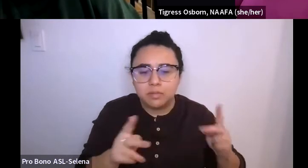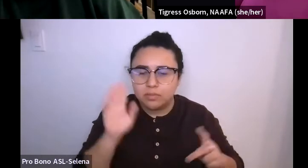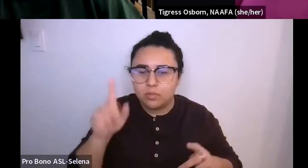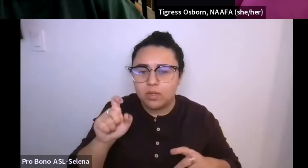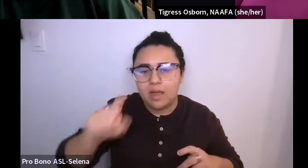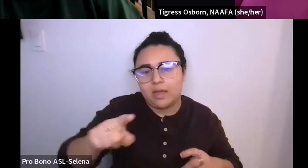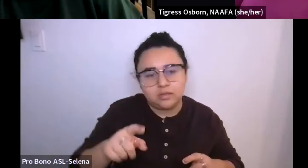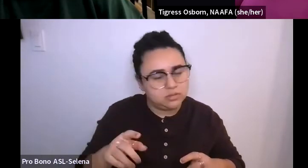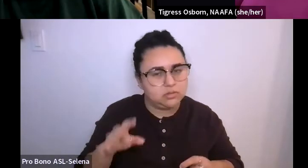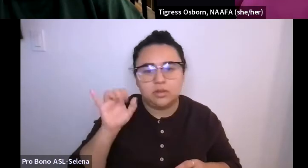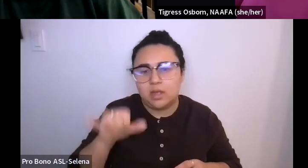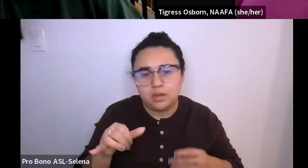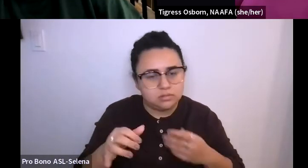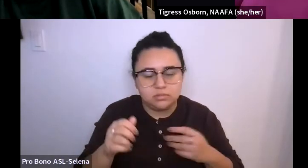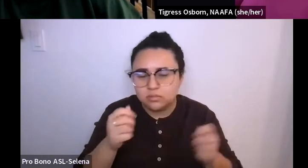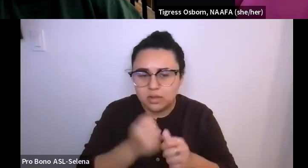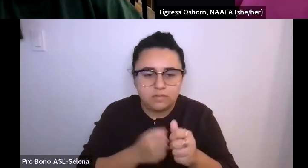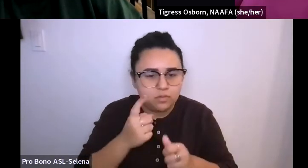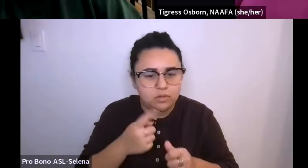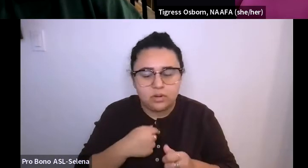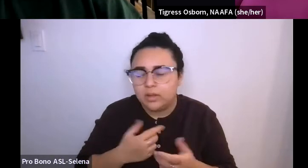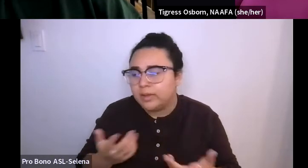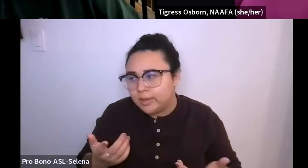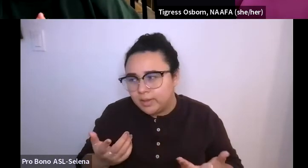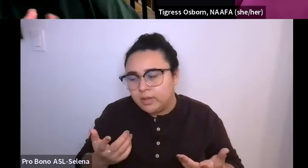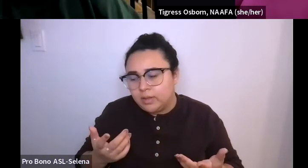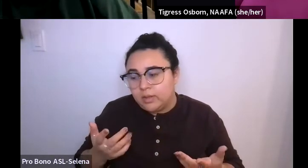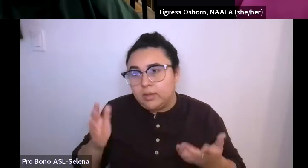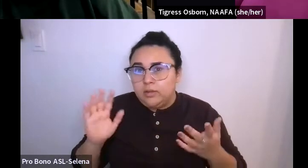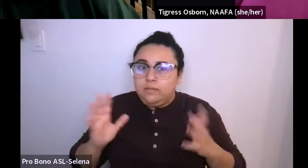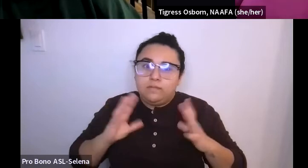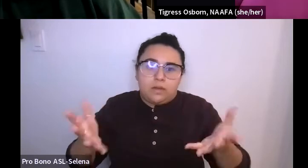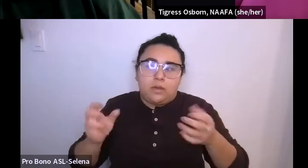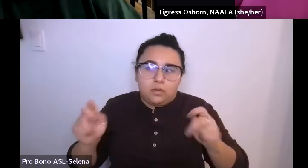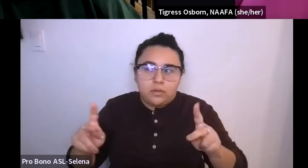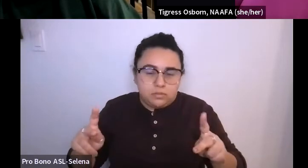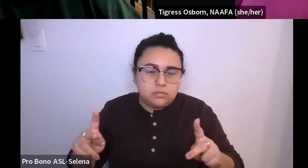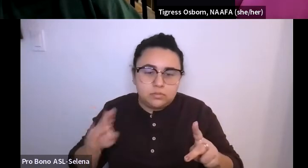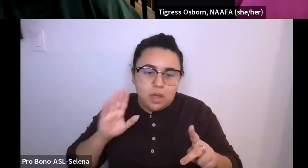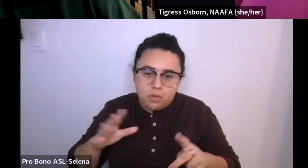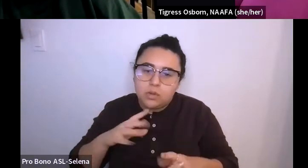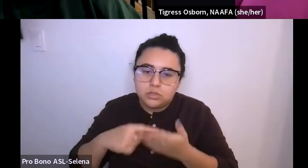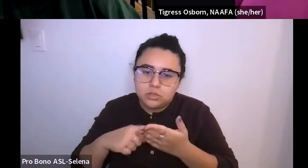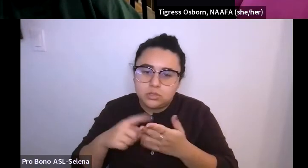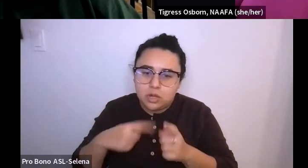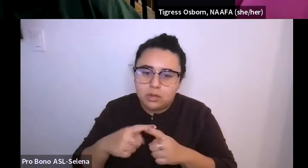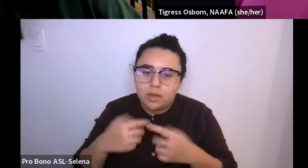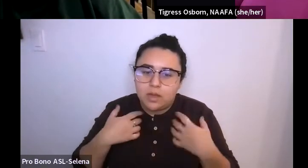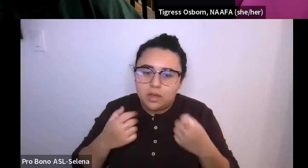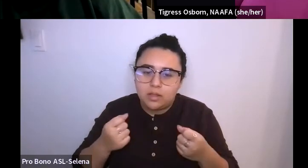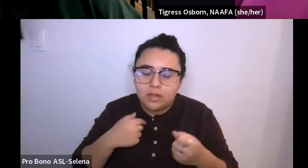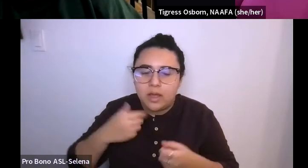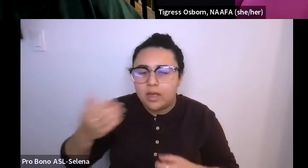had. So I was like, oh, okay, fine. So I hired Kevin Bay,